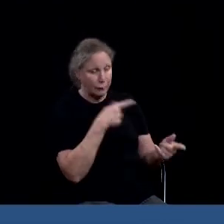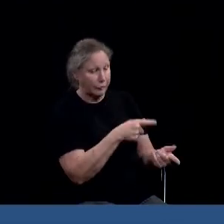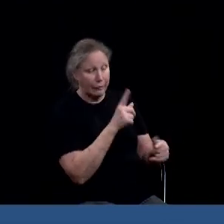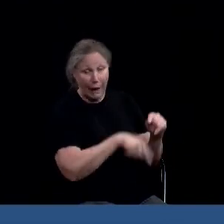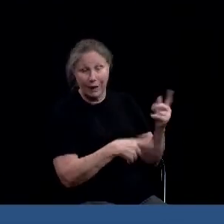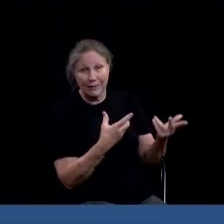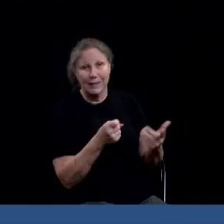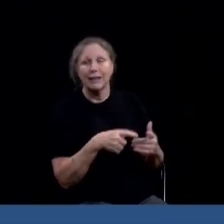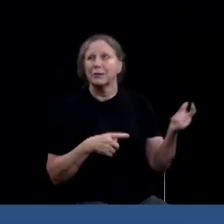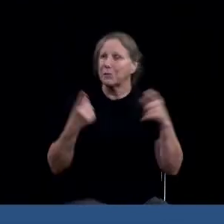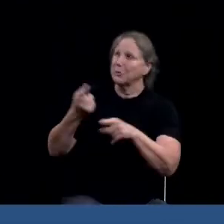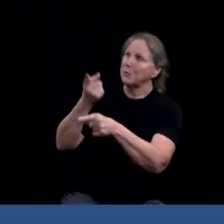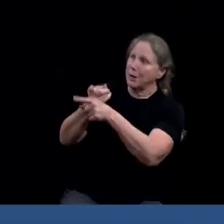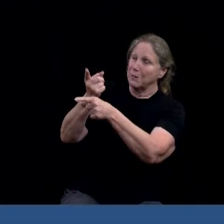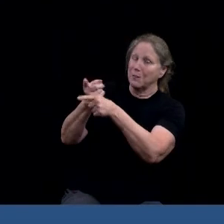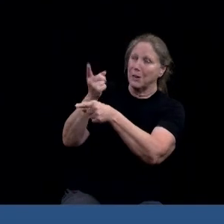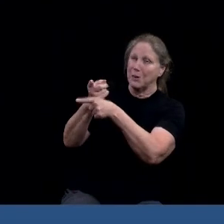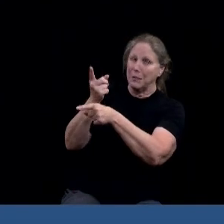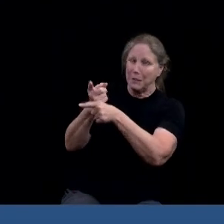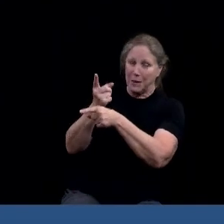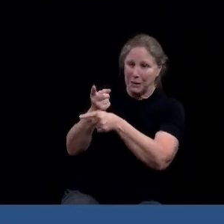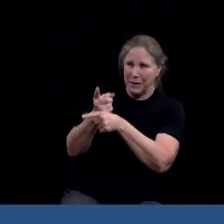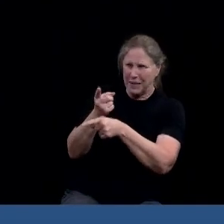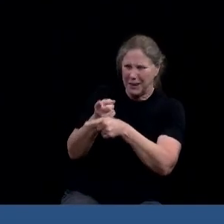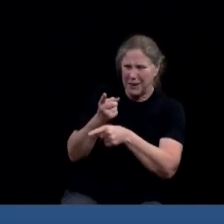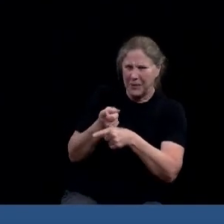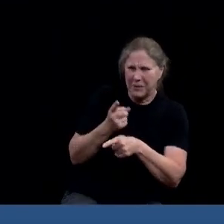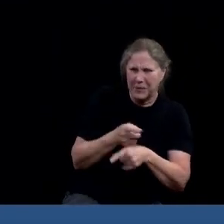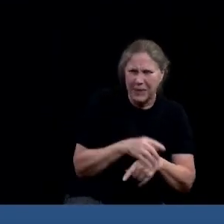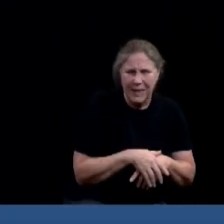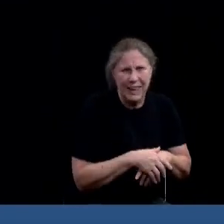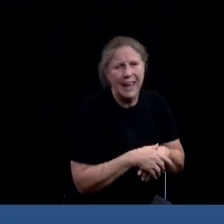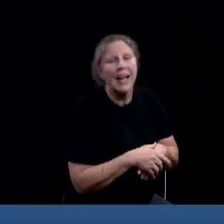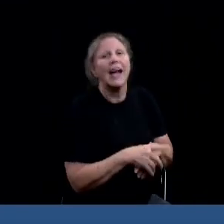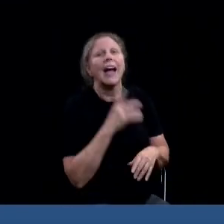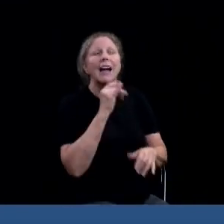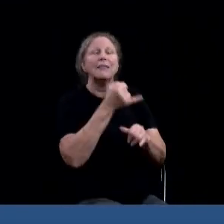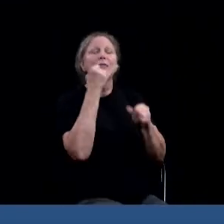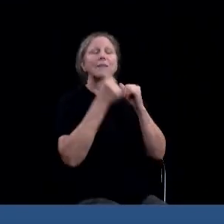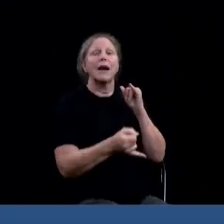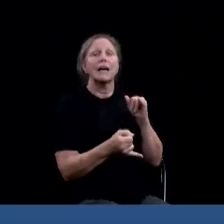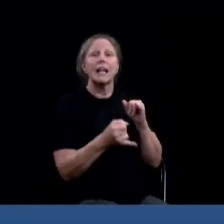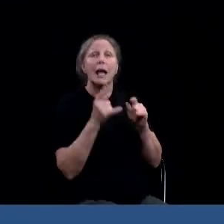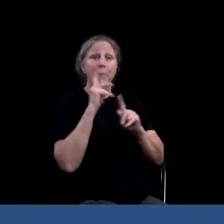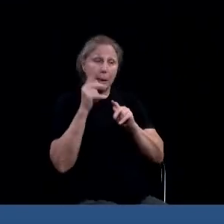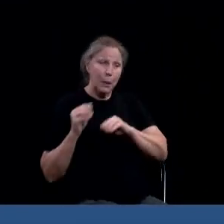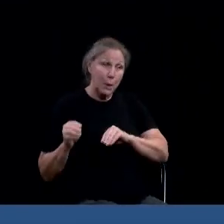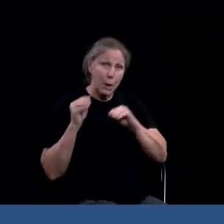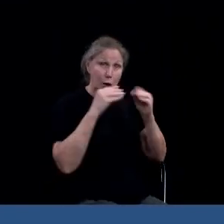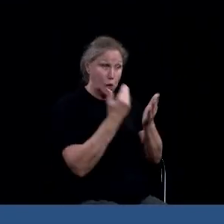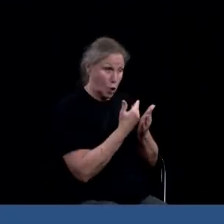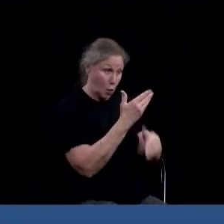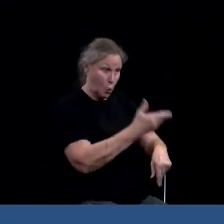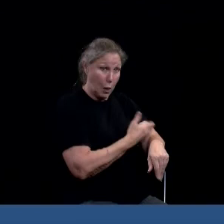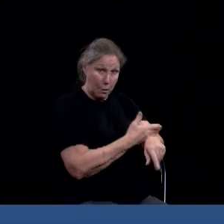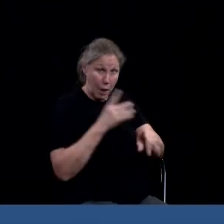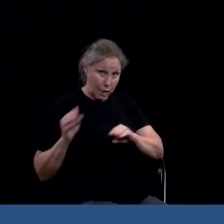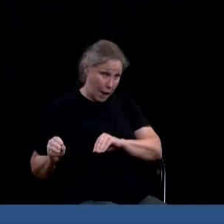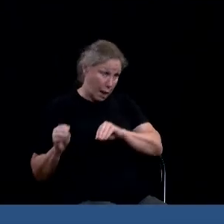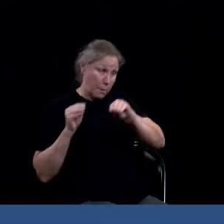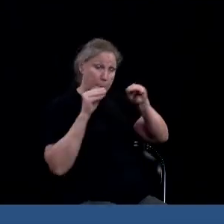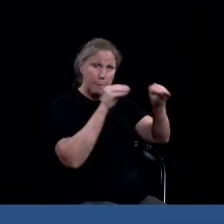Let me just say that. And then finally, just as tenants move into these new units, do you guys have a process for any sort